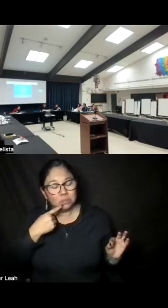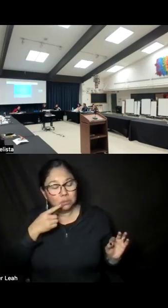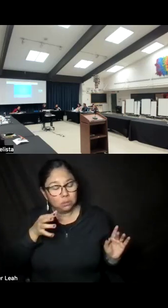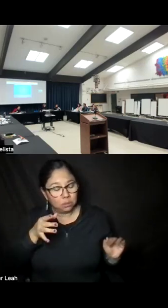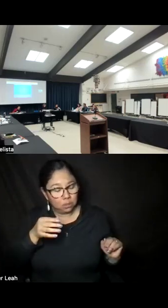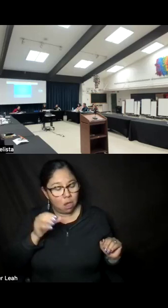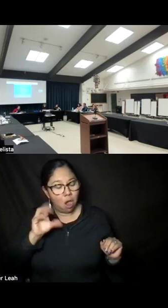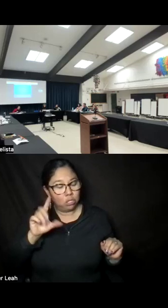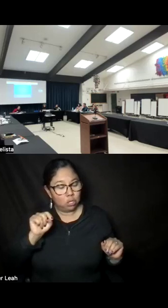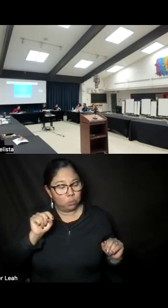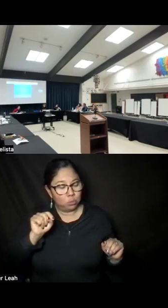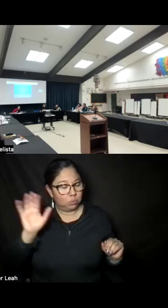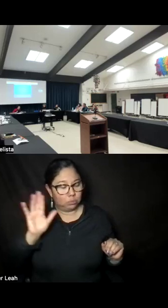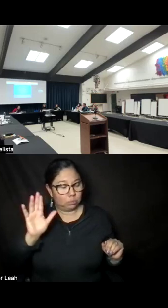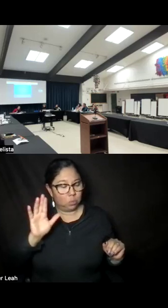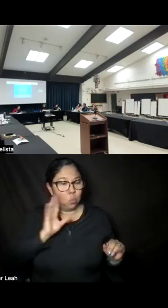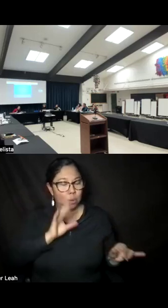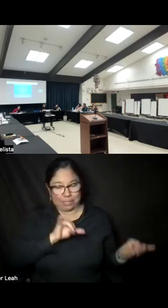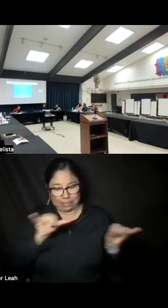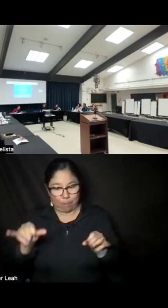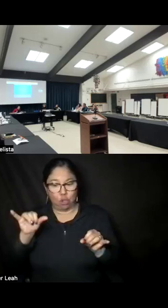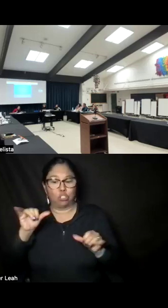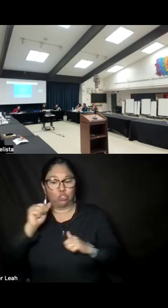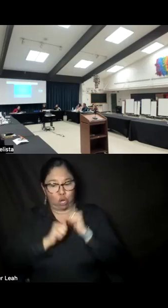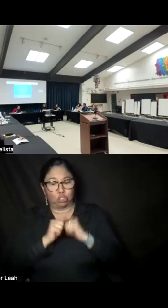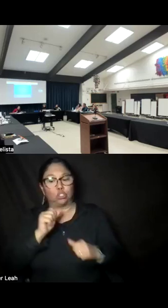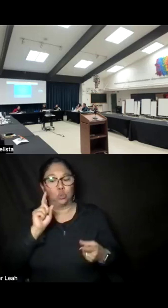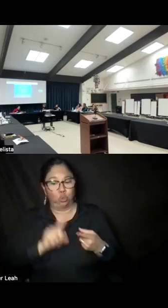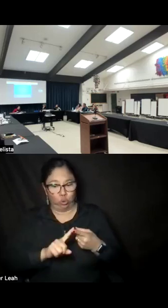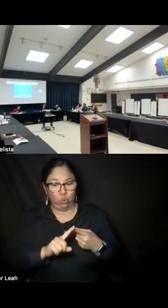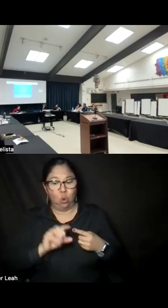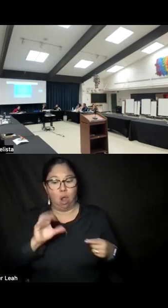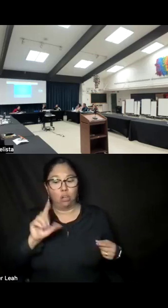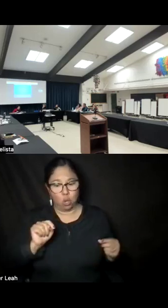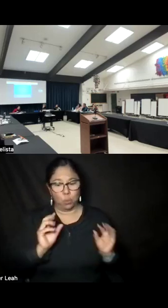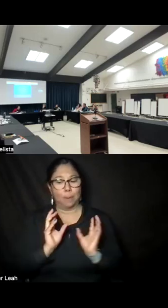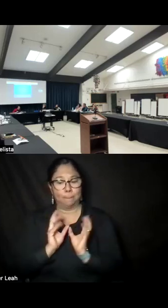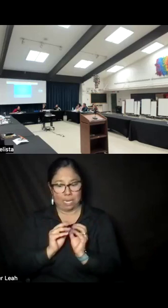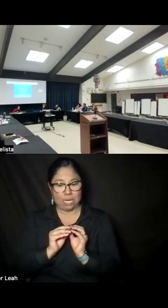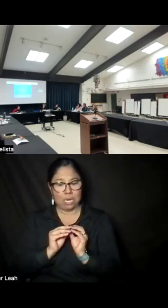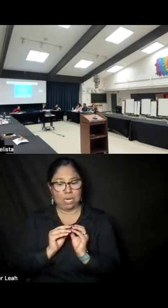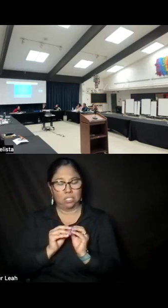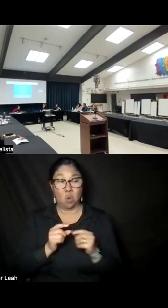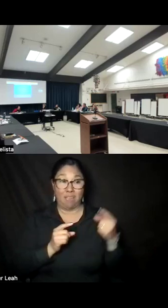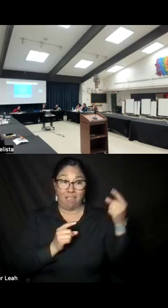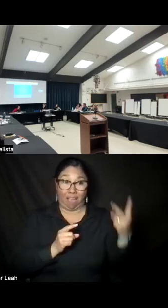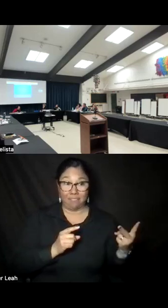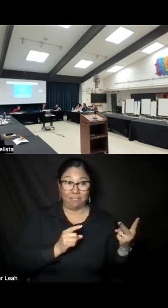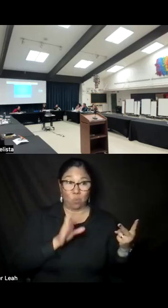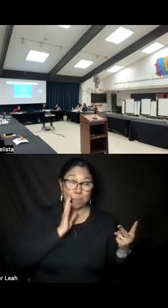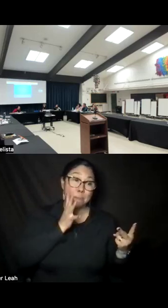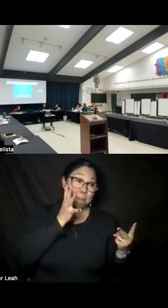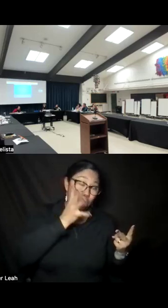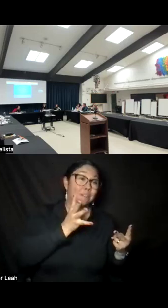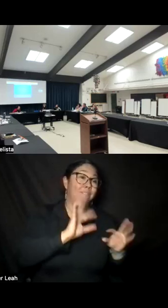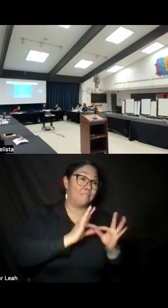the October, it'll be similar in structure to the October meeting. So half of it will be on parent and family